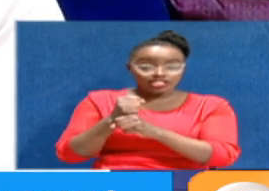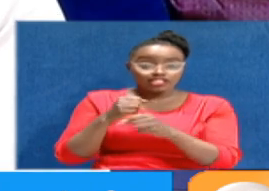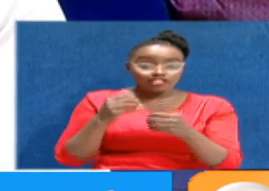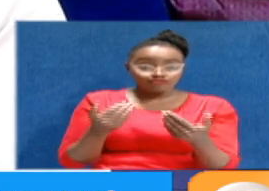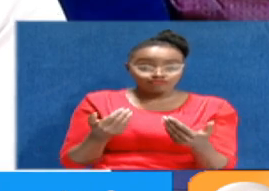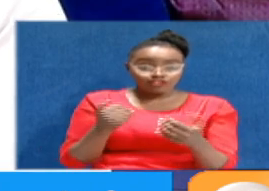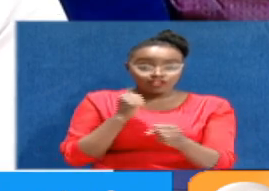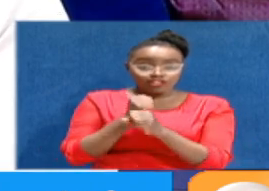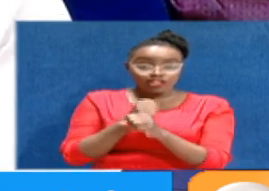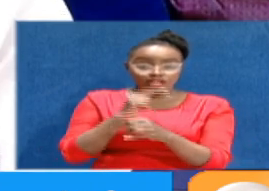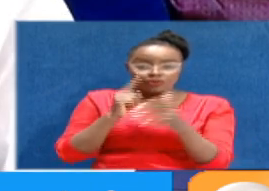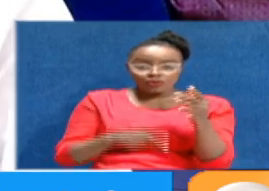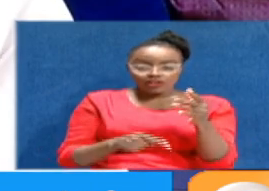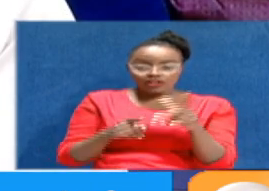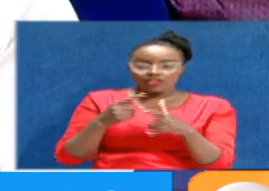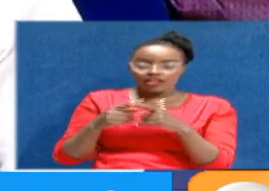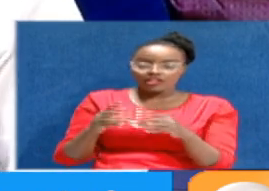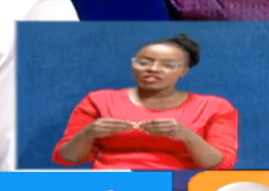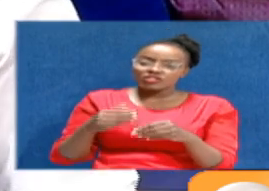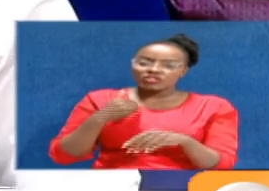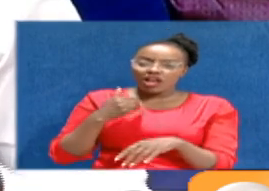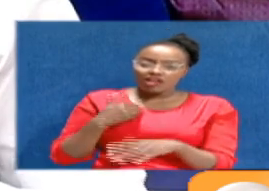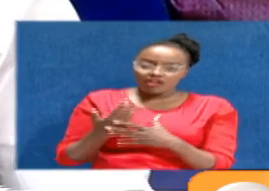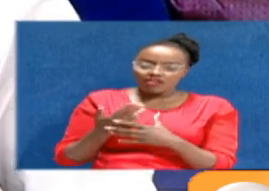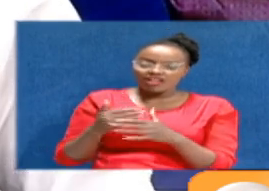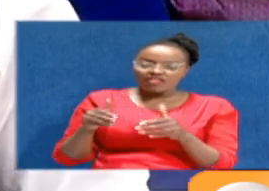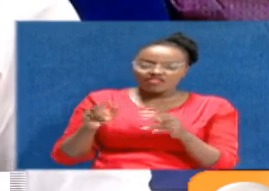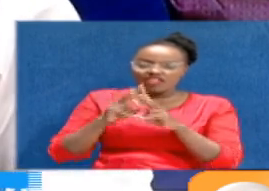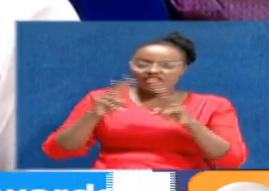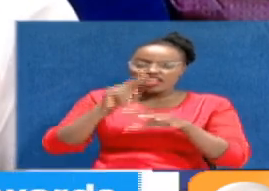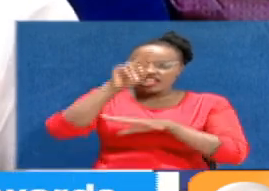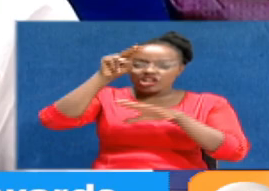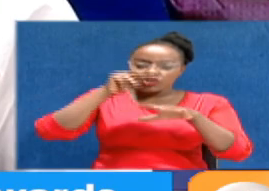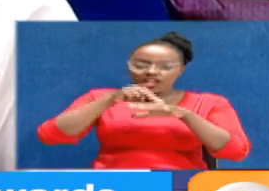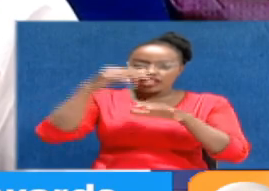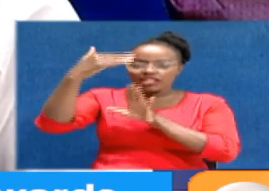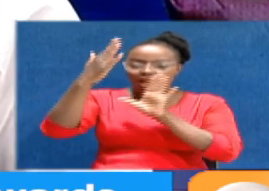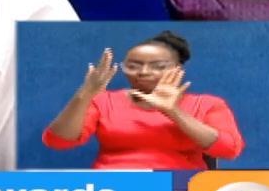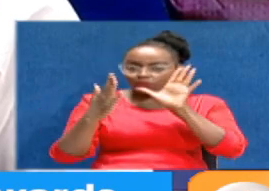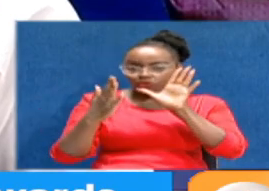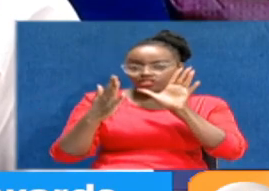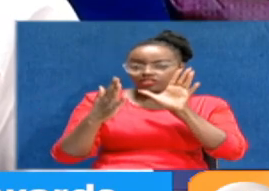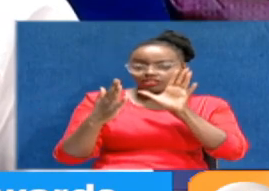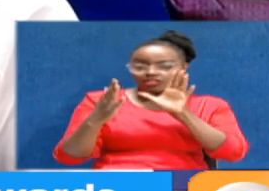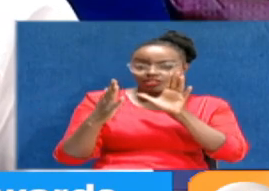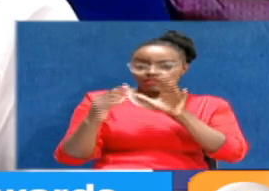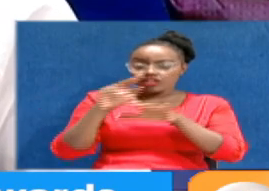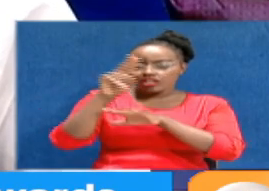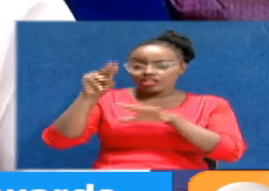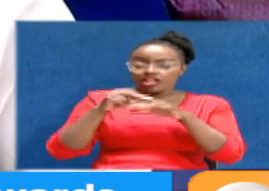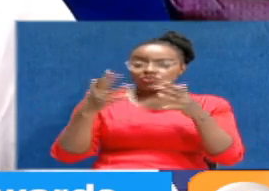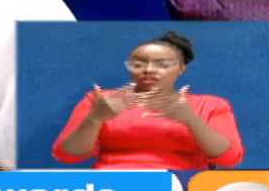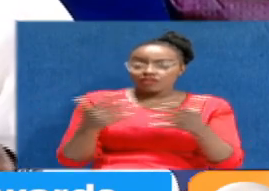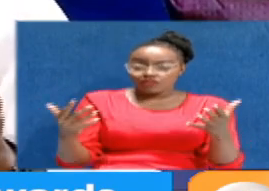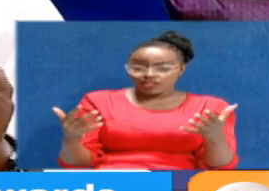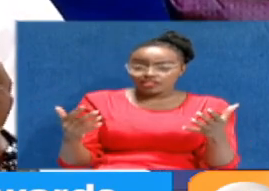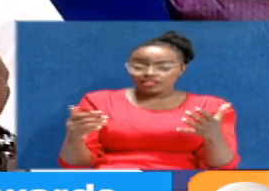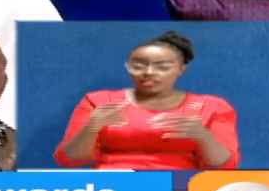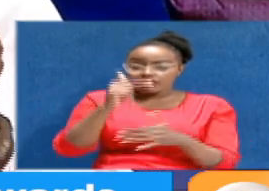to restore a very nationalistic kind of approach to national affairs in